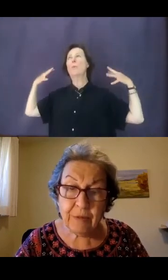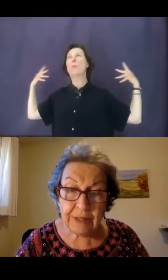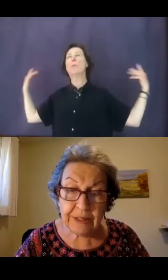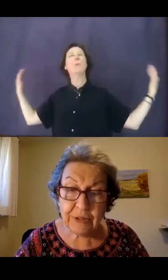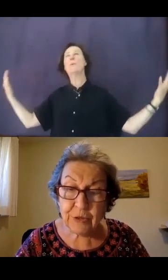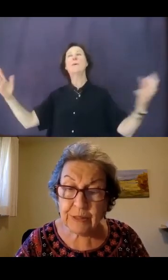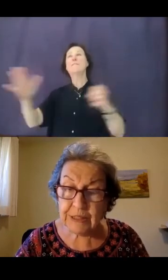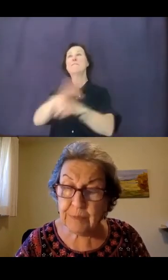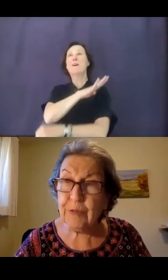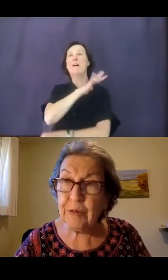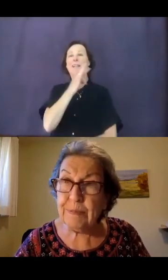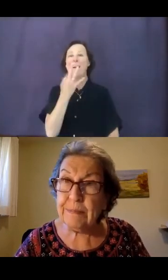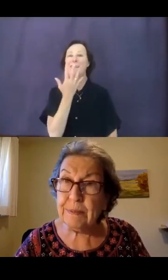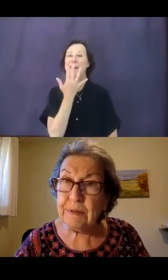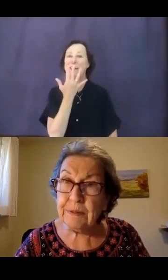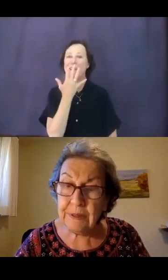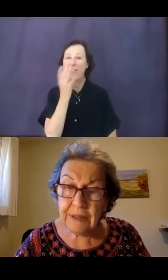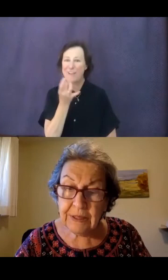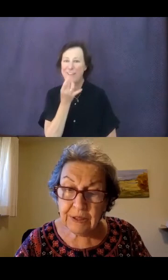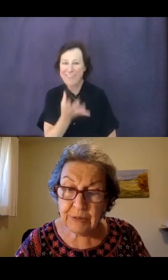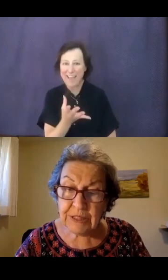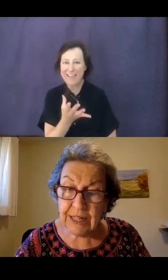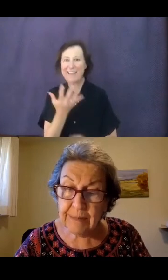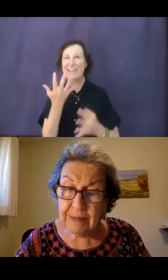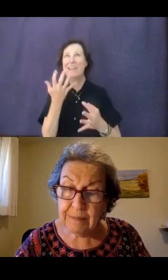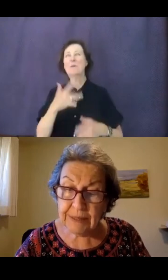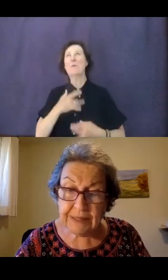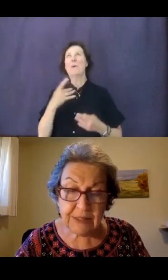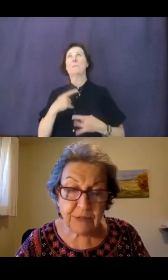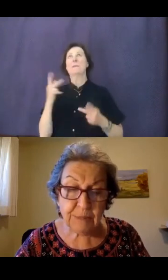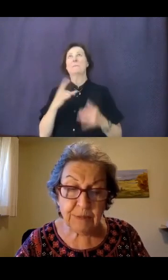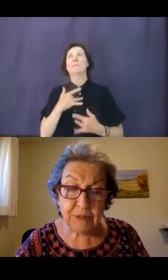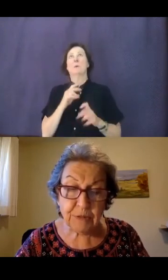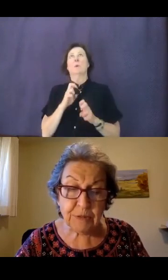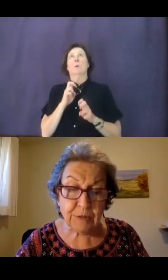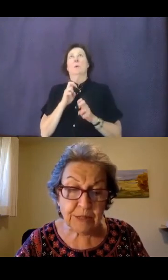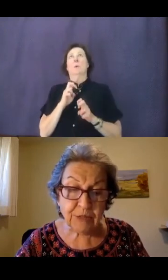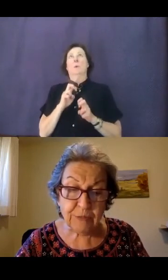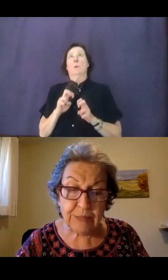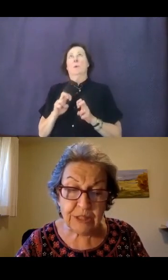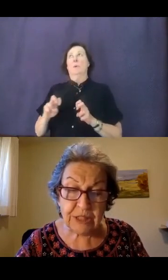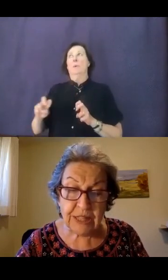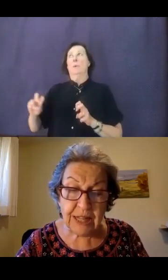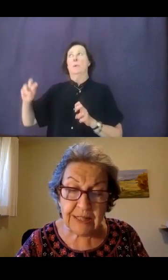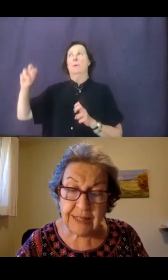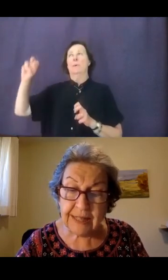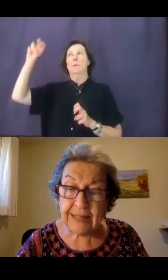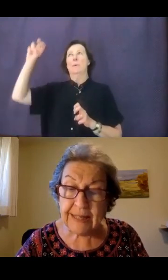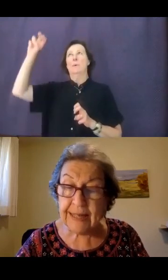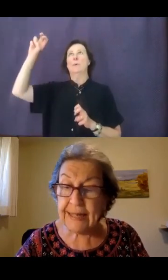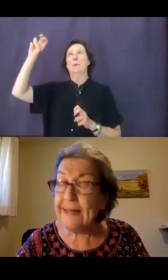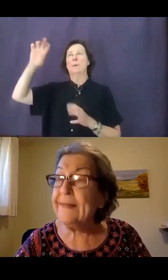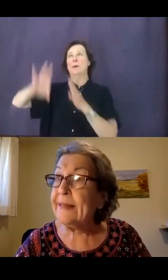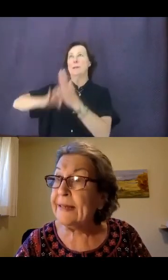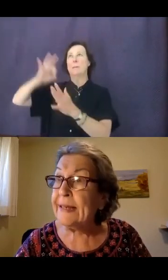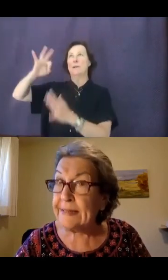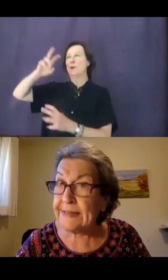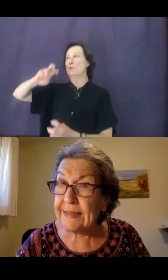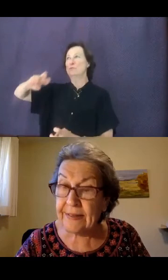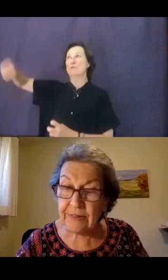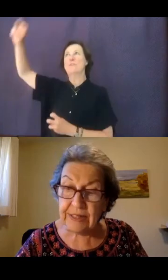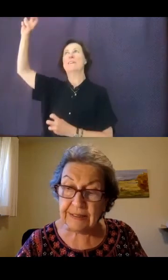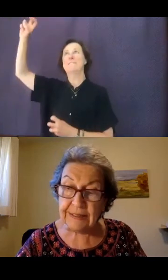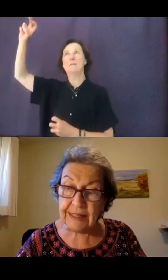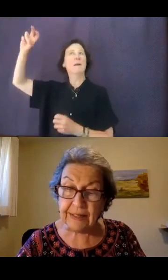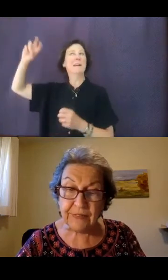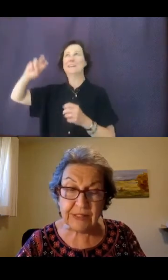He wanted to transport people to a time and place of spiritual transformation unlike anything else in